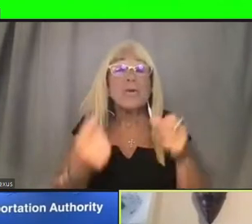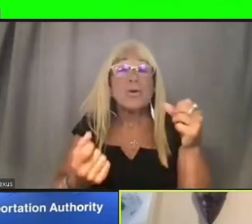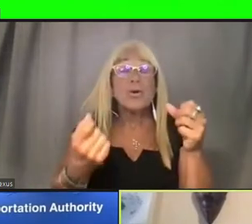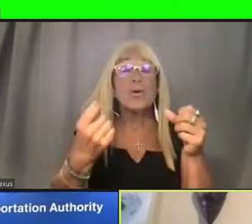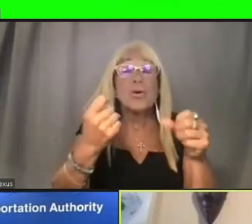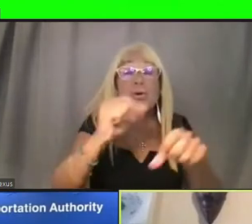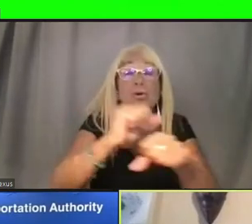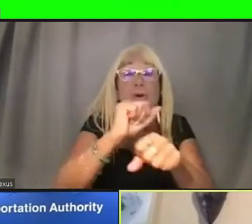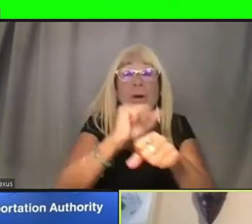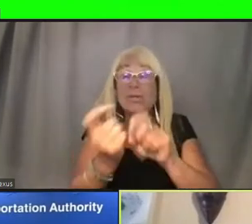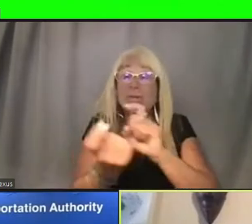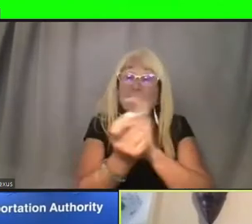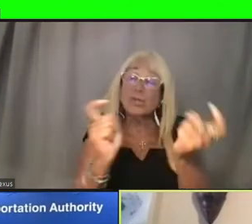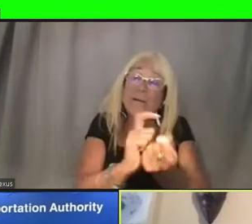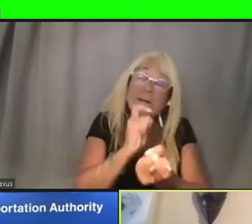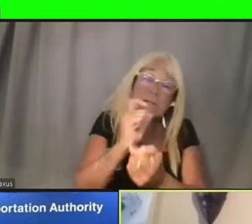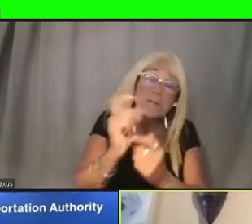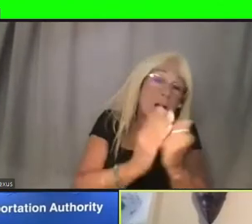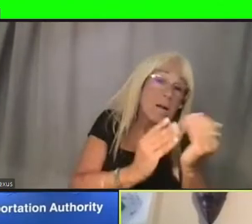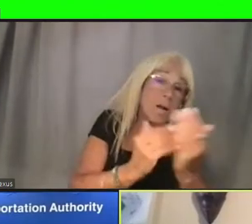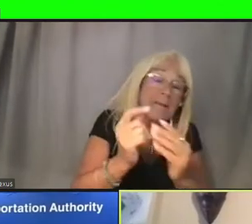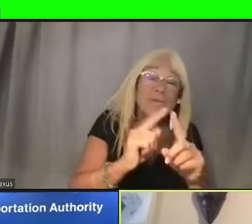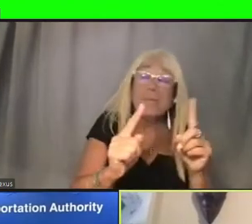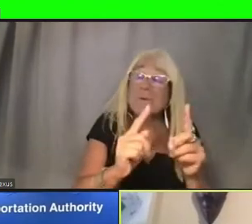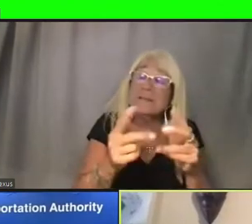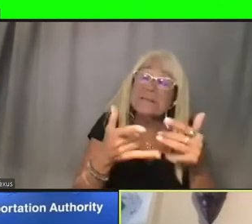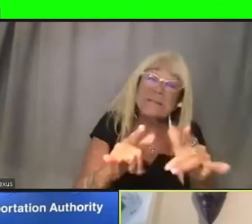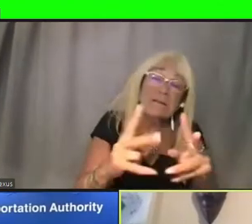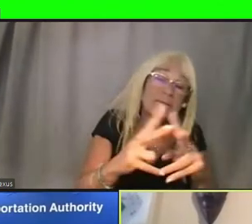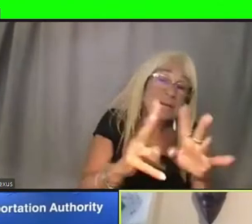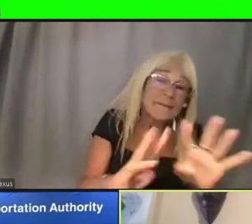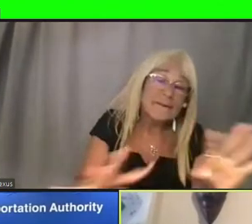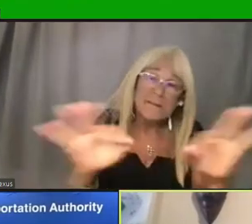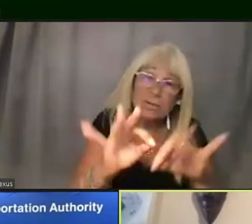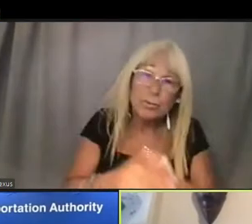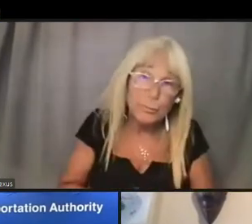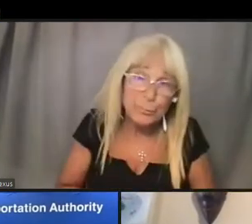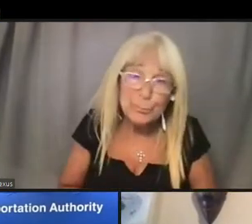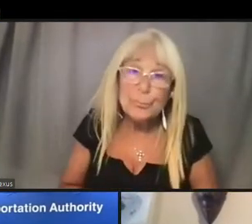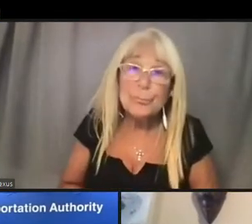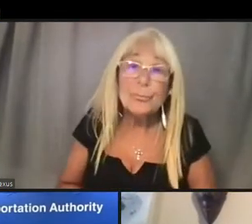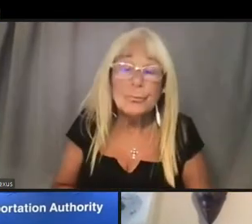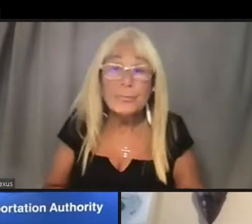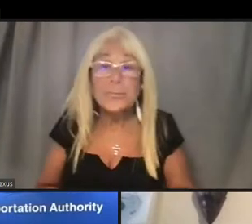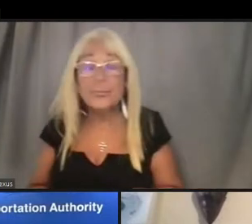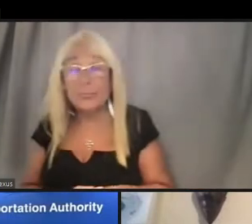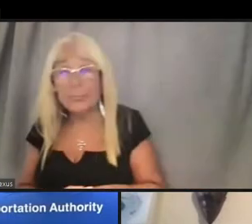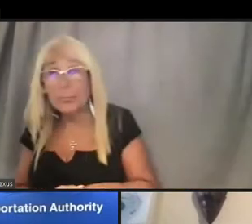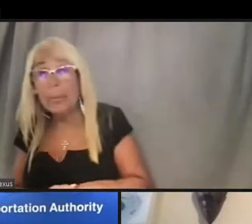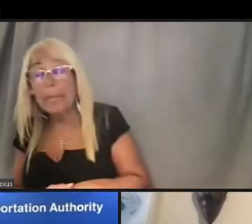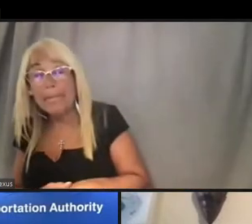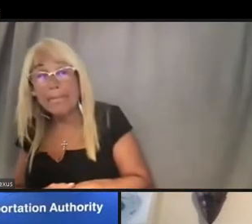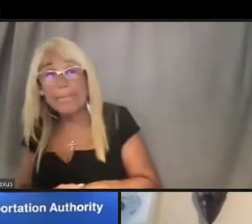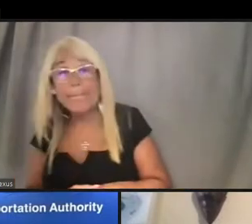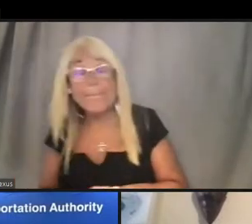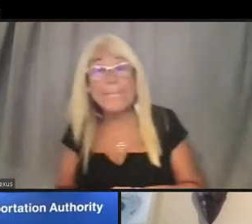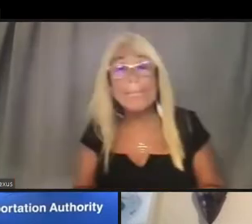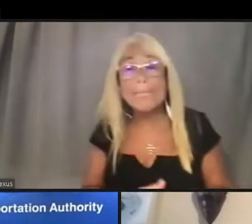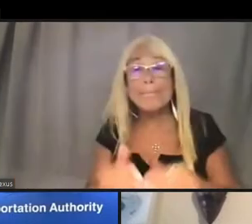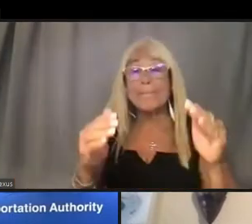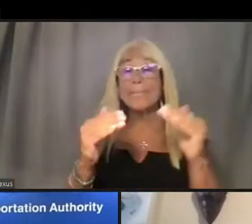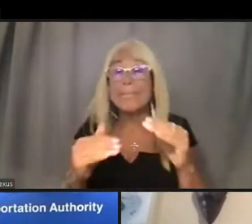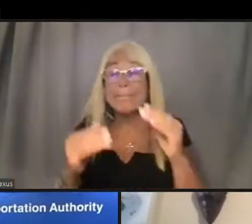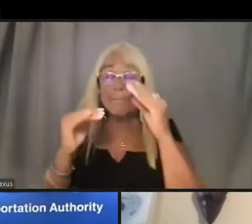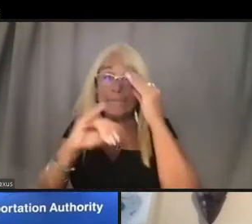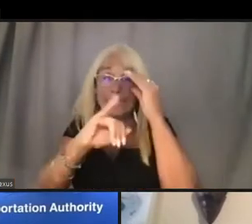uncomfortable makes it no less essential thank you thank you the next speaker is